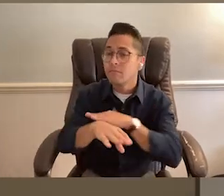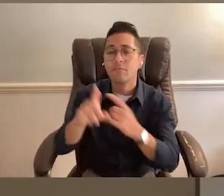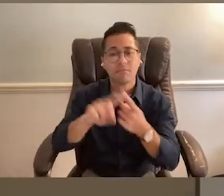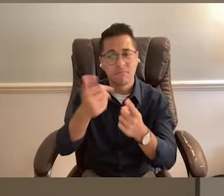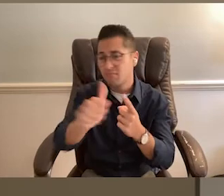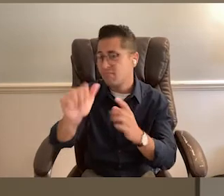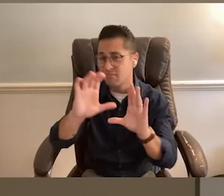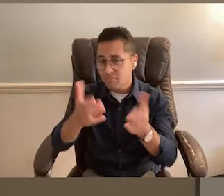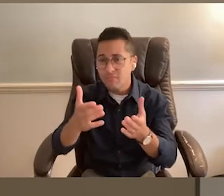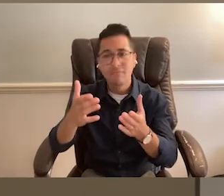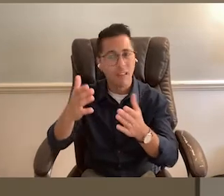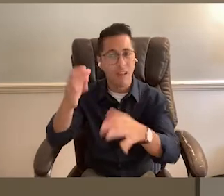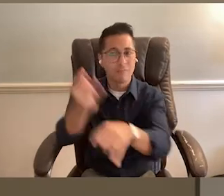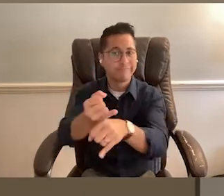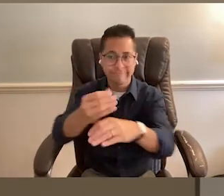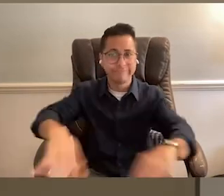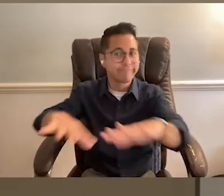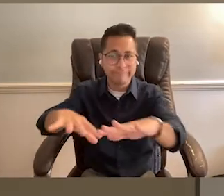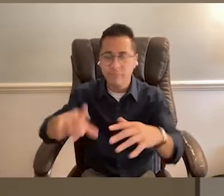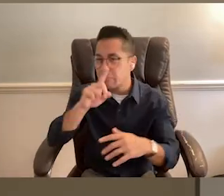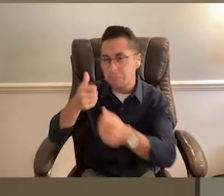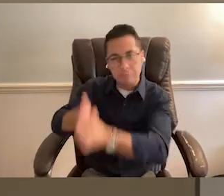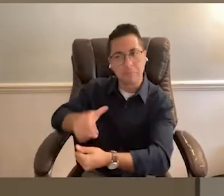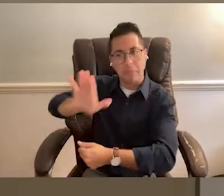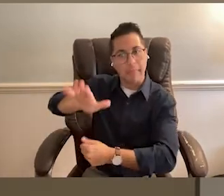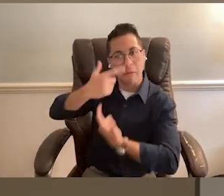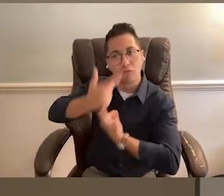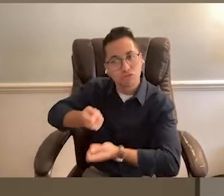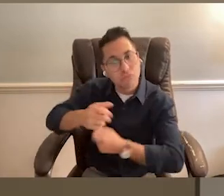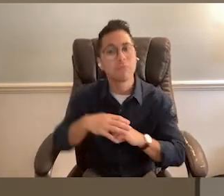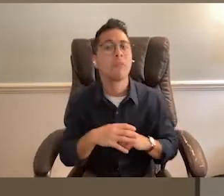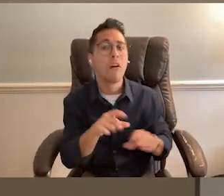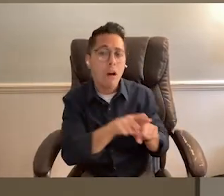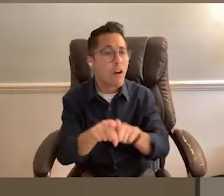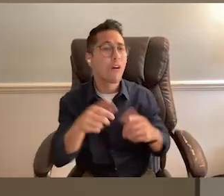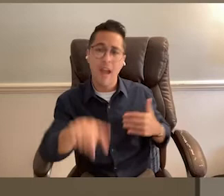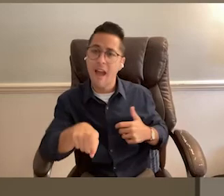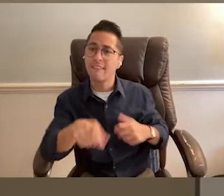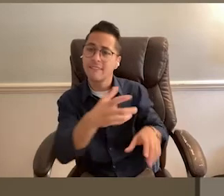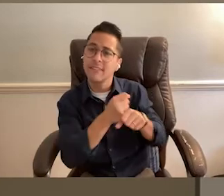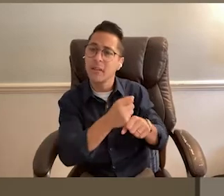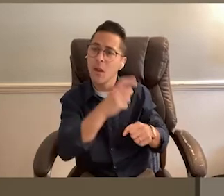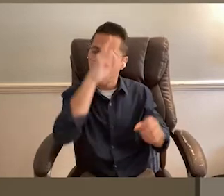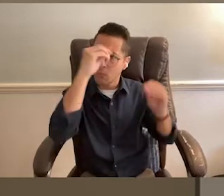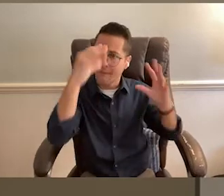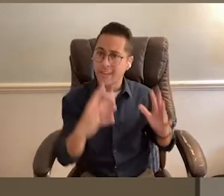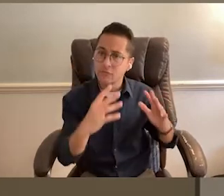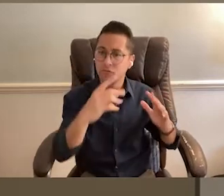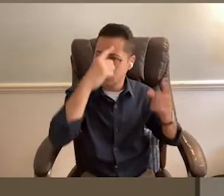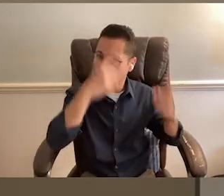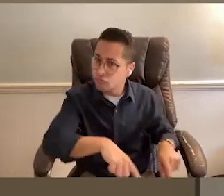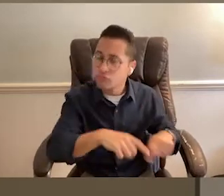get to audit a maximum of 2 courses per semester. It's actually a maximum, I want to say, of 6 credit hours. So if there's 1 credit hour